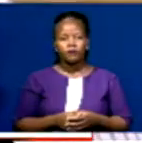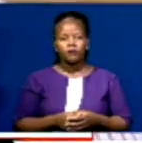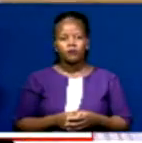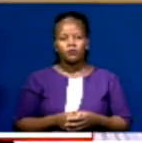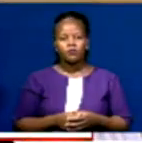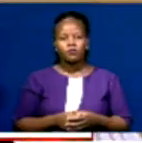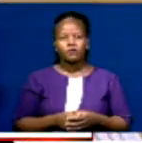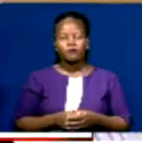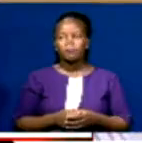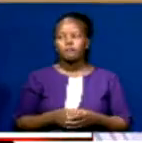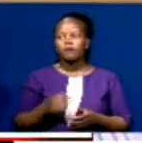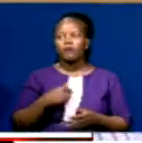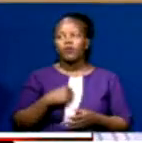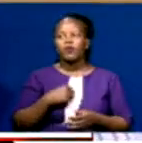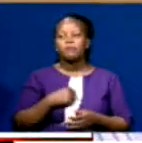Naomba watu wetu,